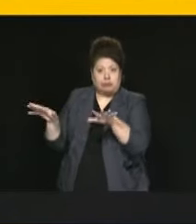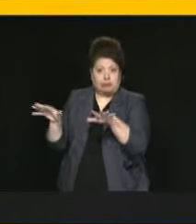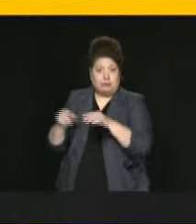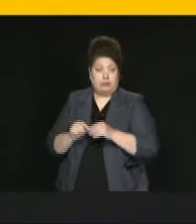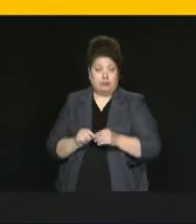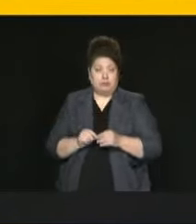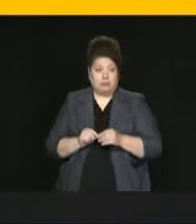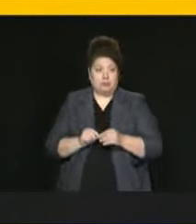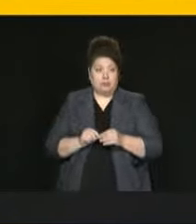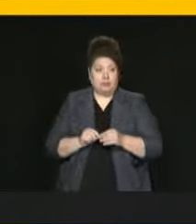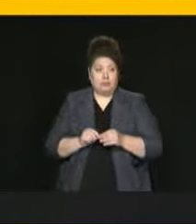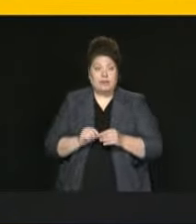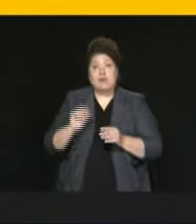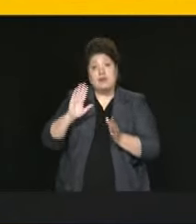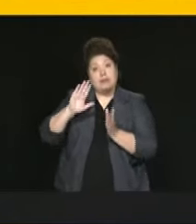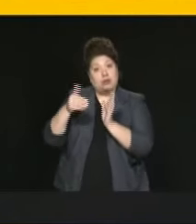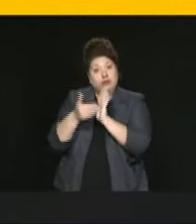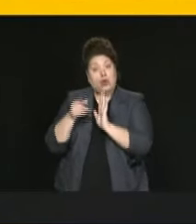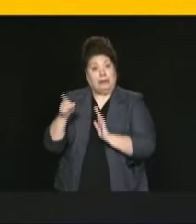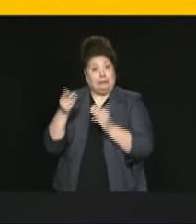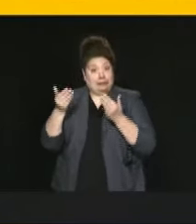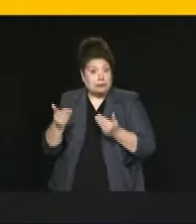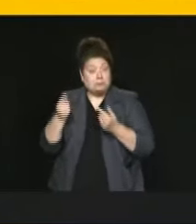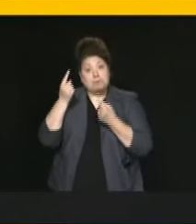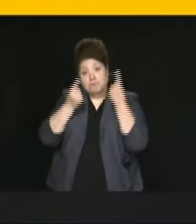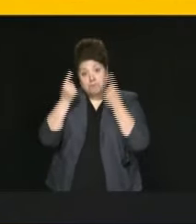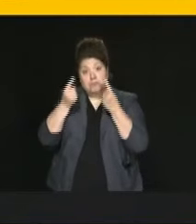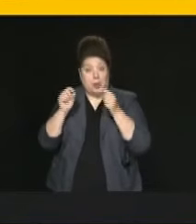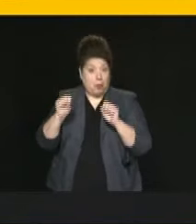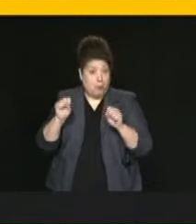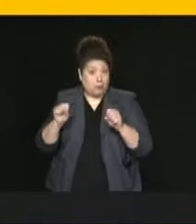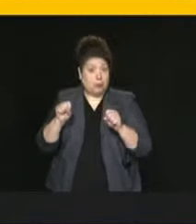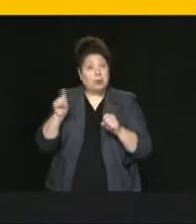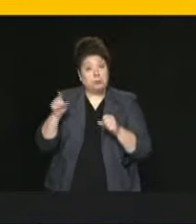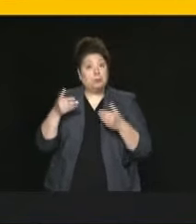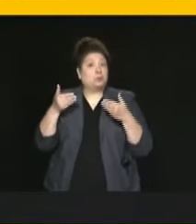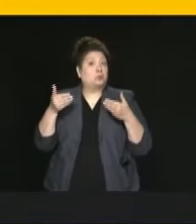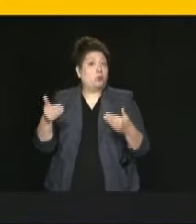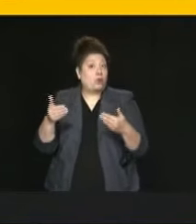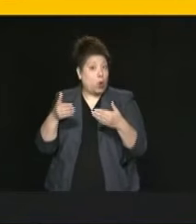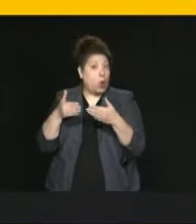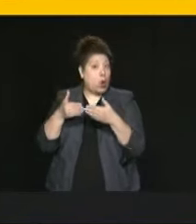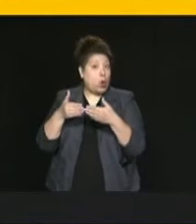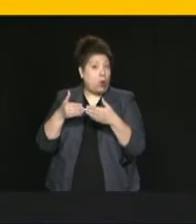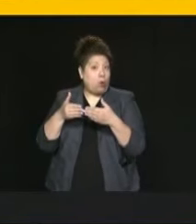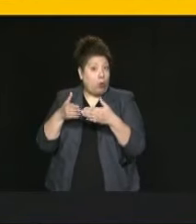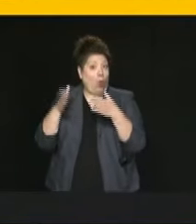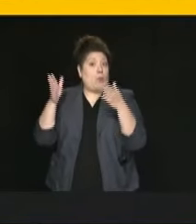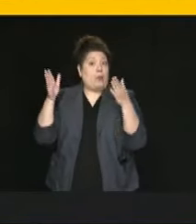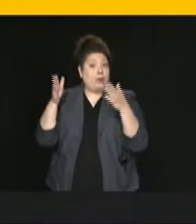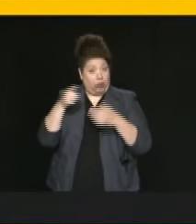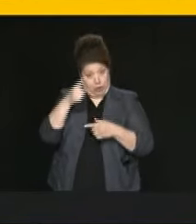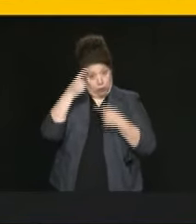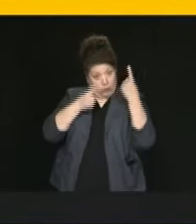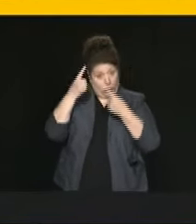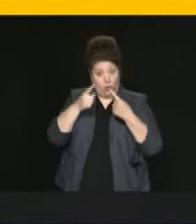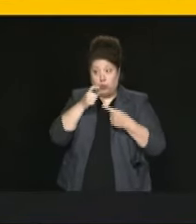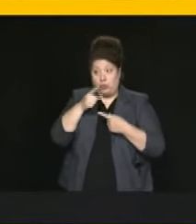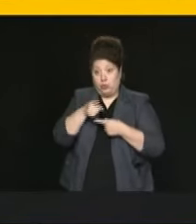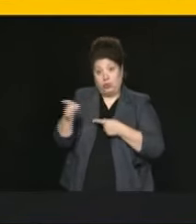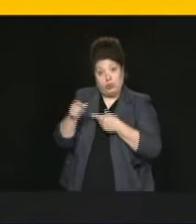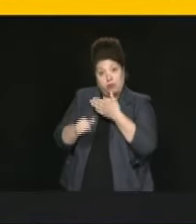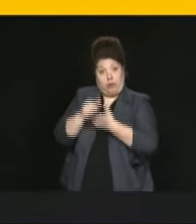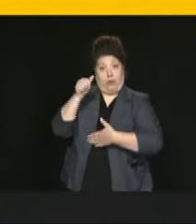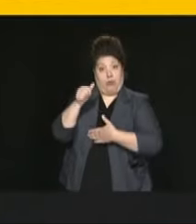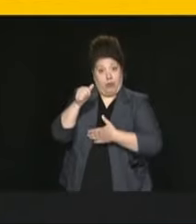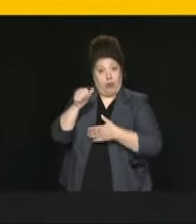reopening? Should we be risking the health and safety of the most vulnerable populations? Why not slow down the opening in